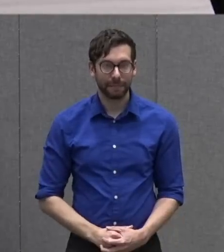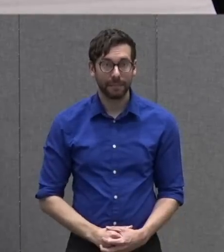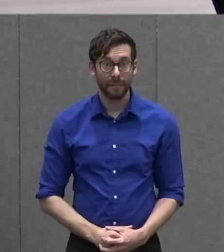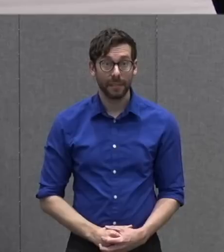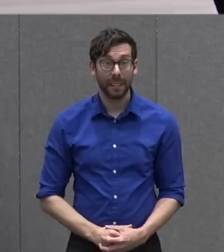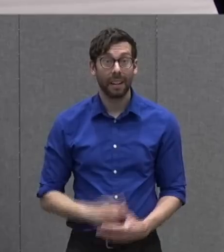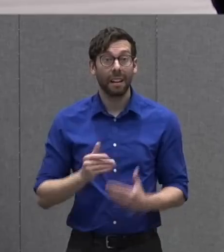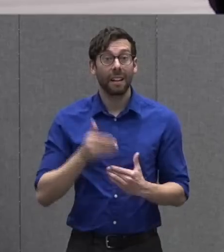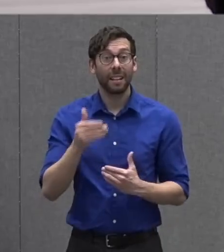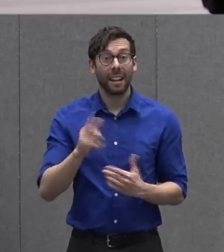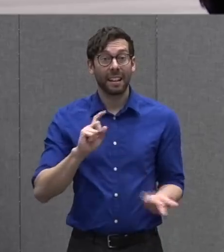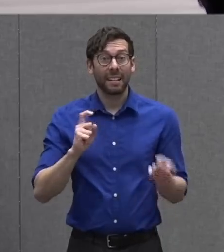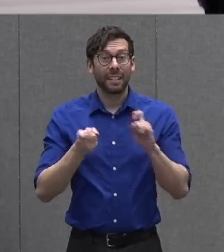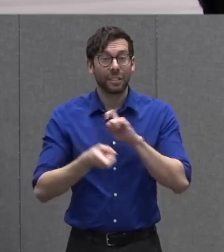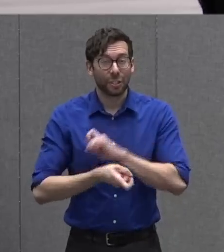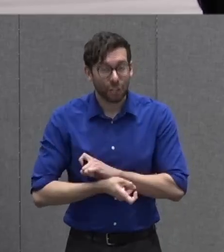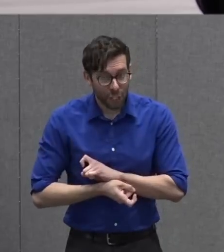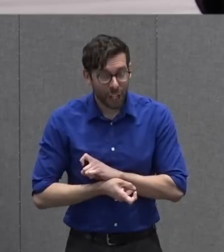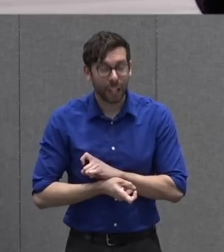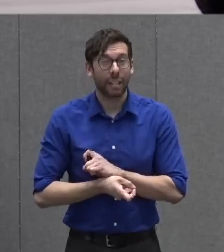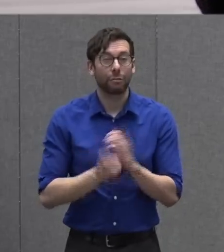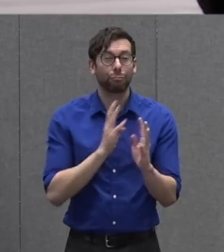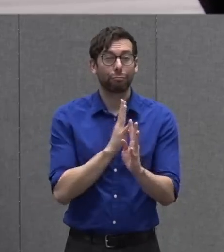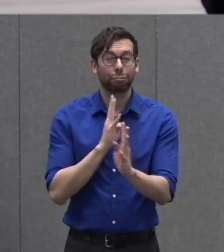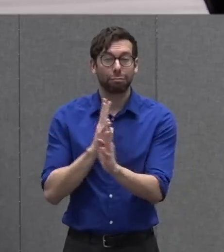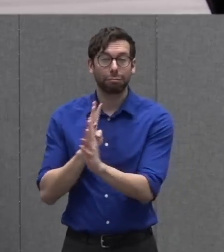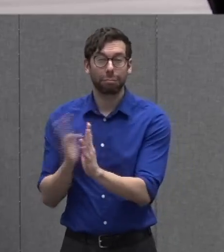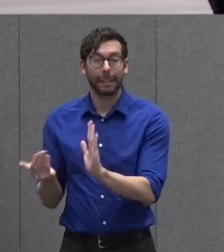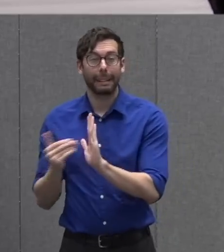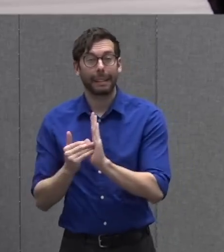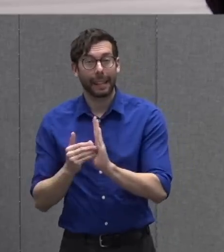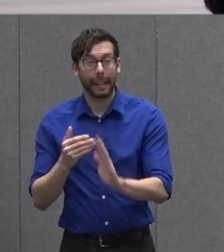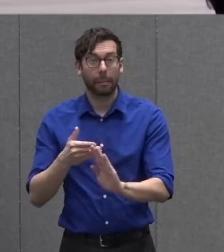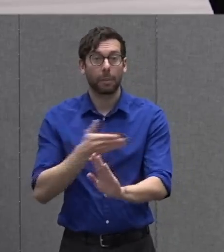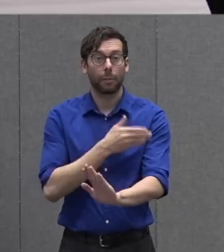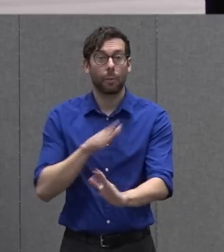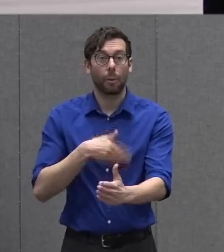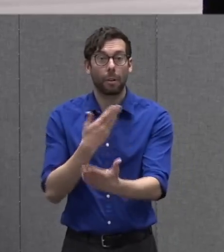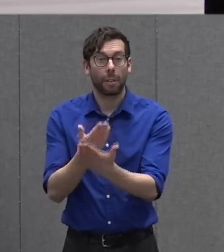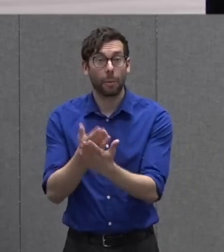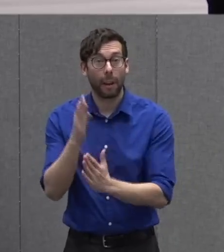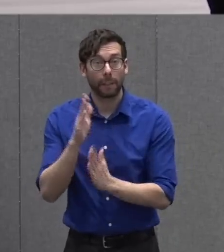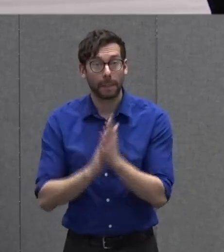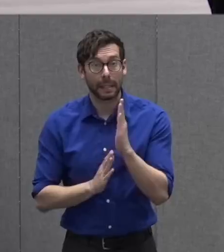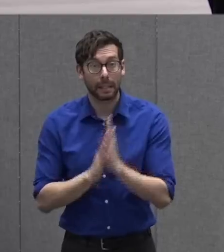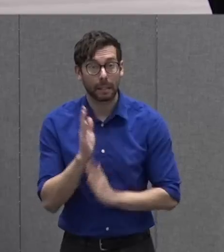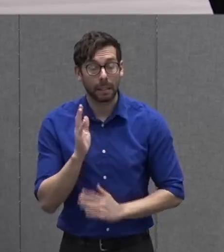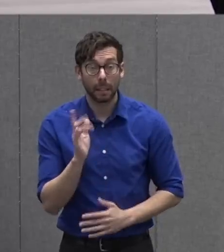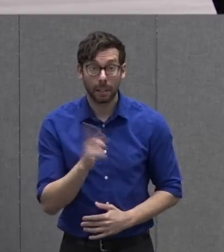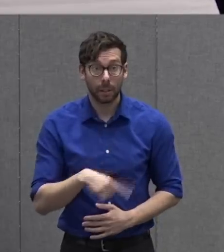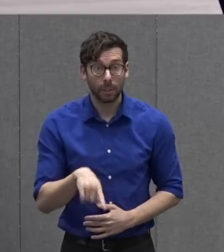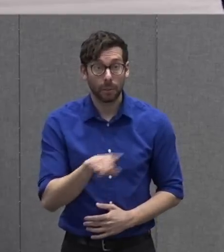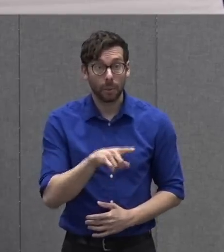into one more pattern before they got to the picnic. Do you remember how they were